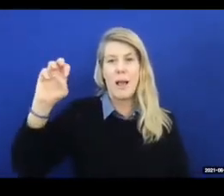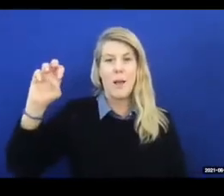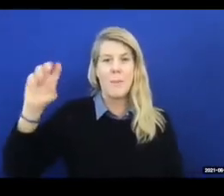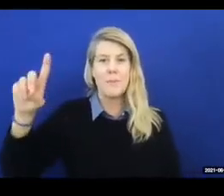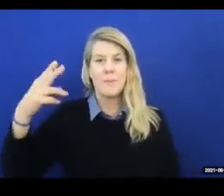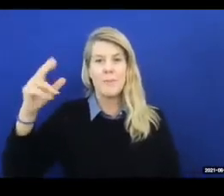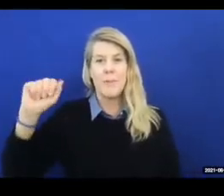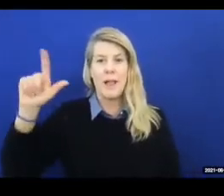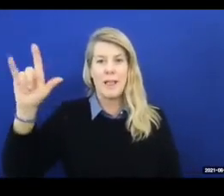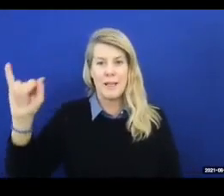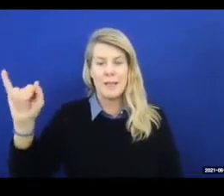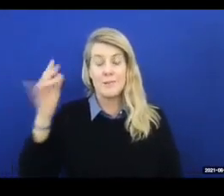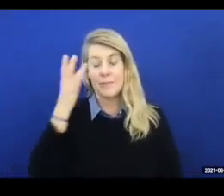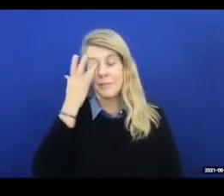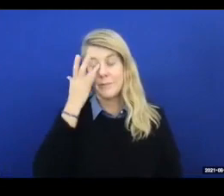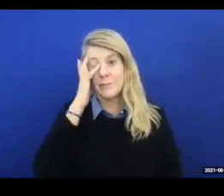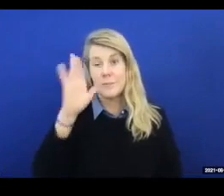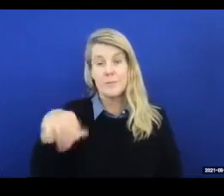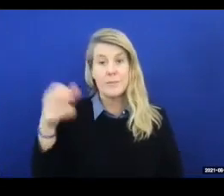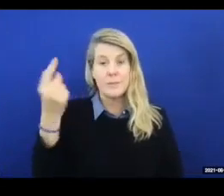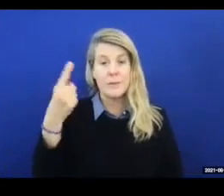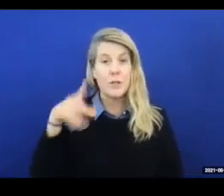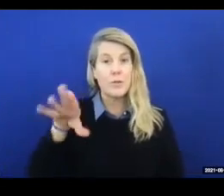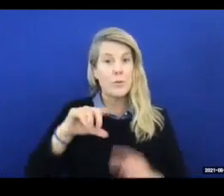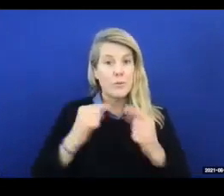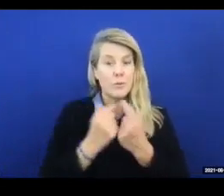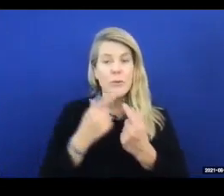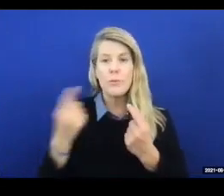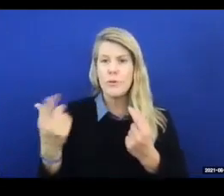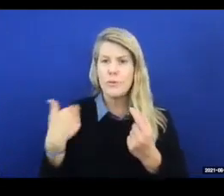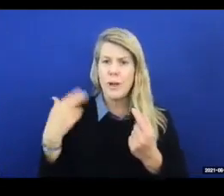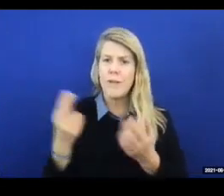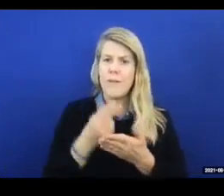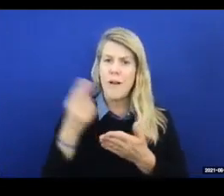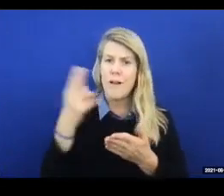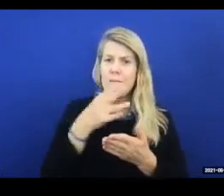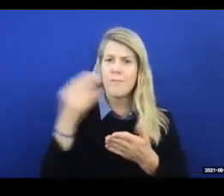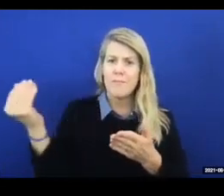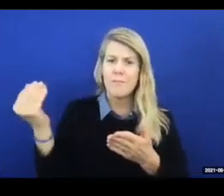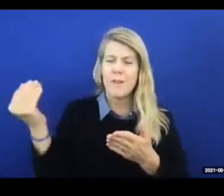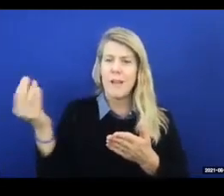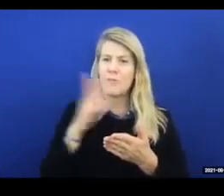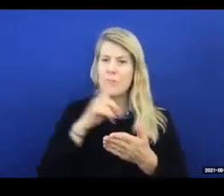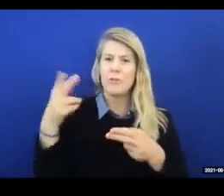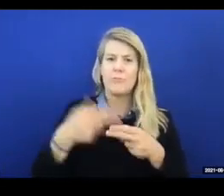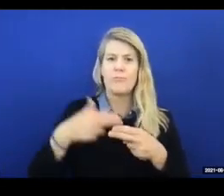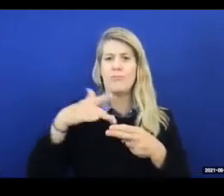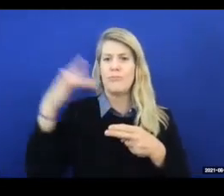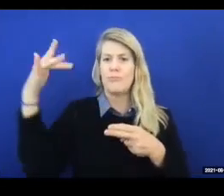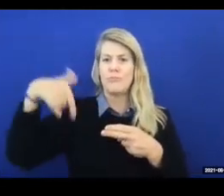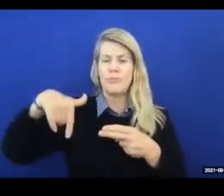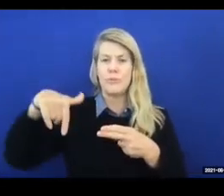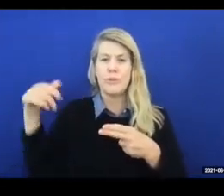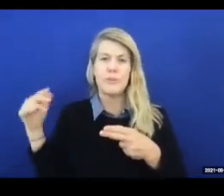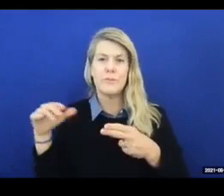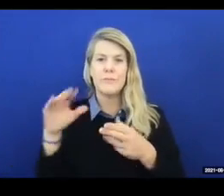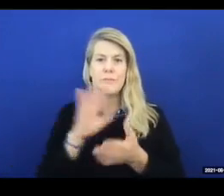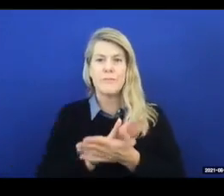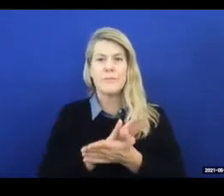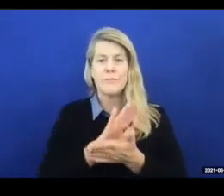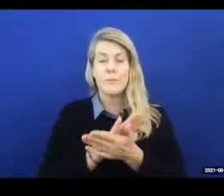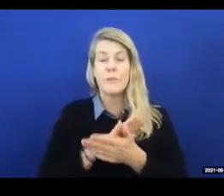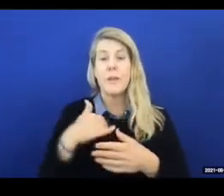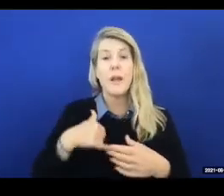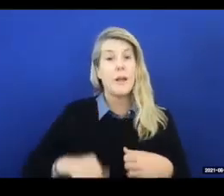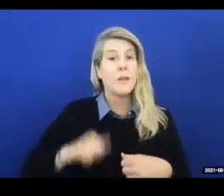entrepreneur. Just know that as a group, you've brought honor and esteem to this institution. I am so proud of each